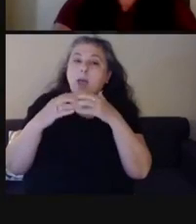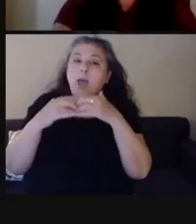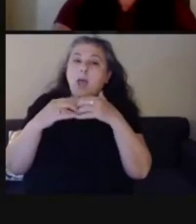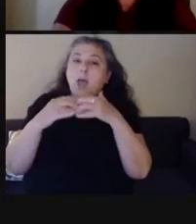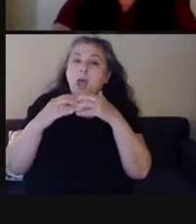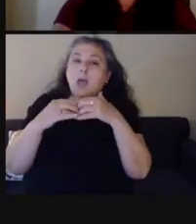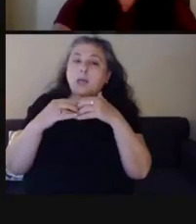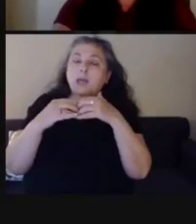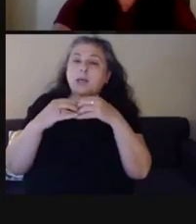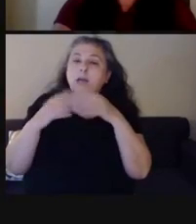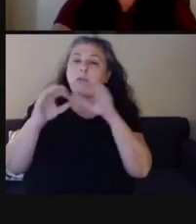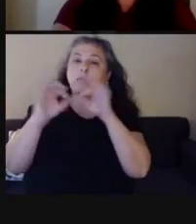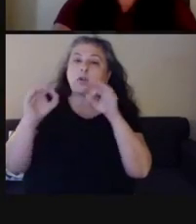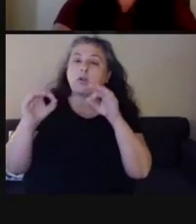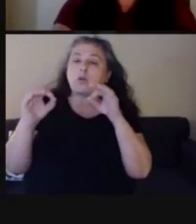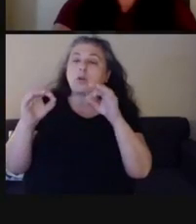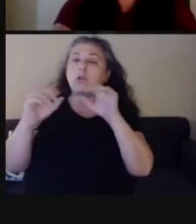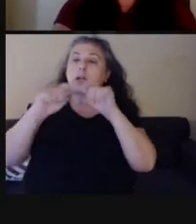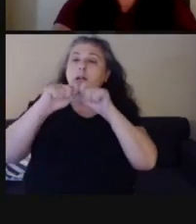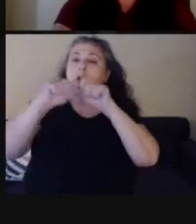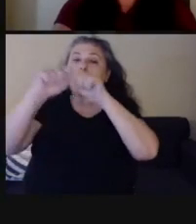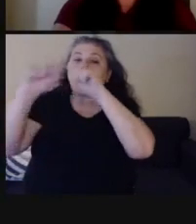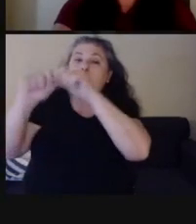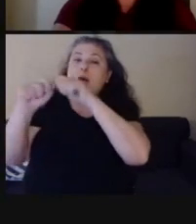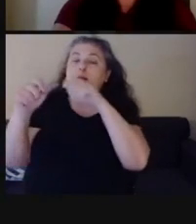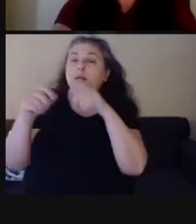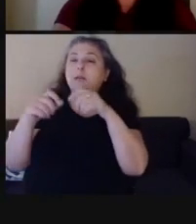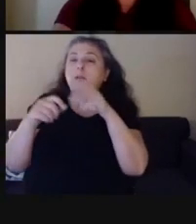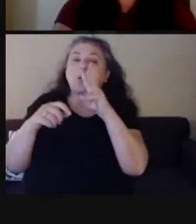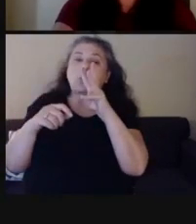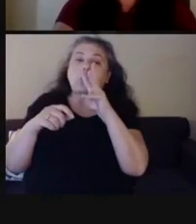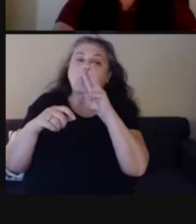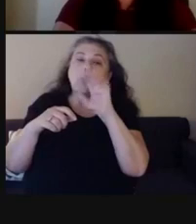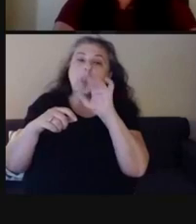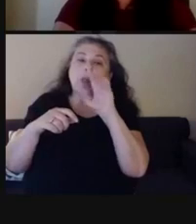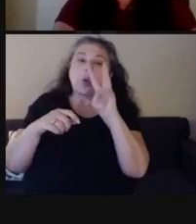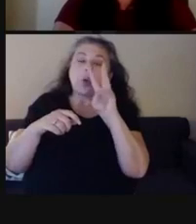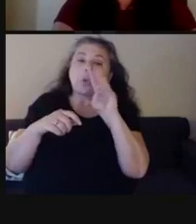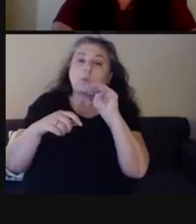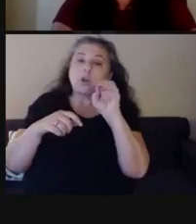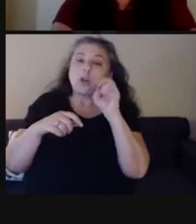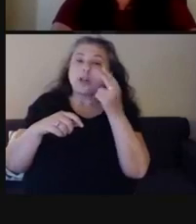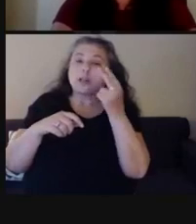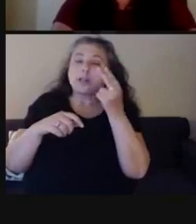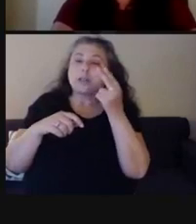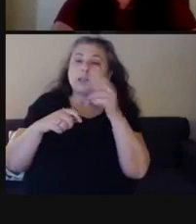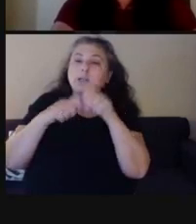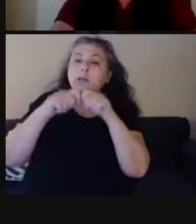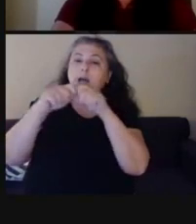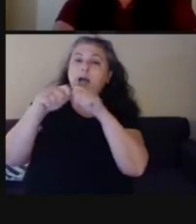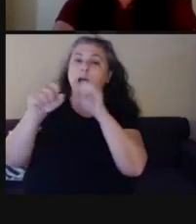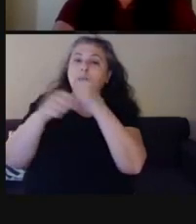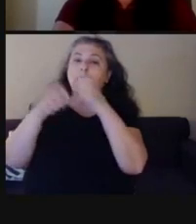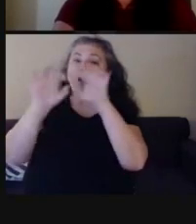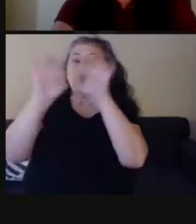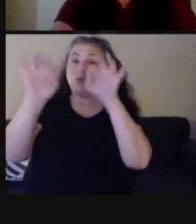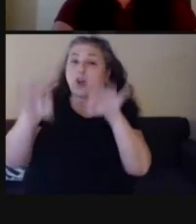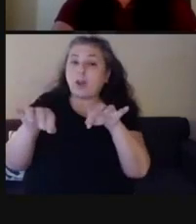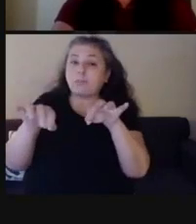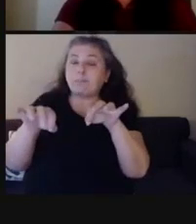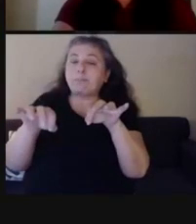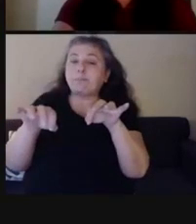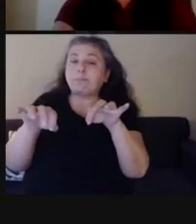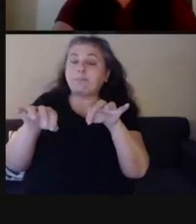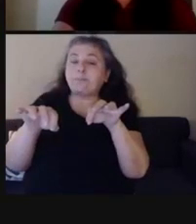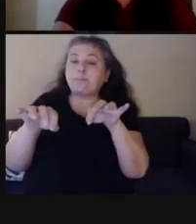so that frame would be tied together. Those willow branches would be tied together to create a frame. And then